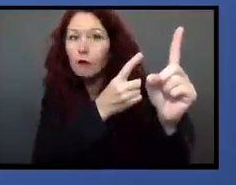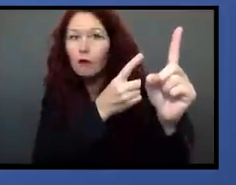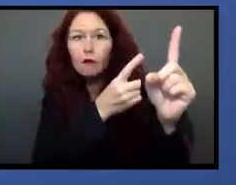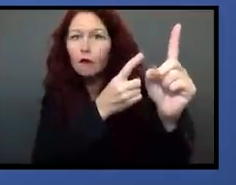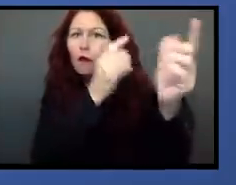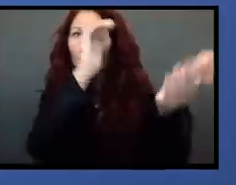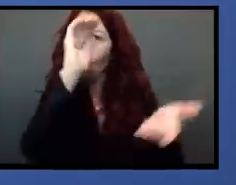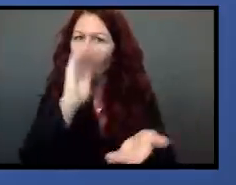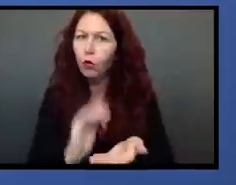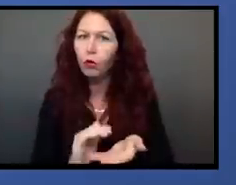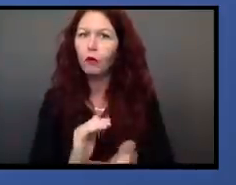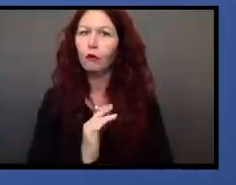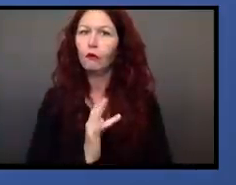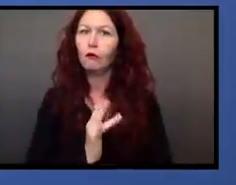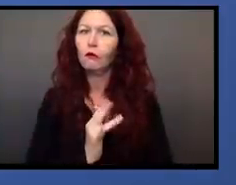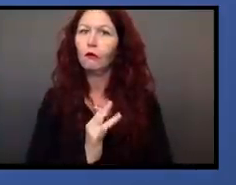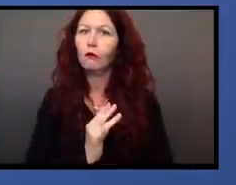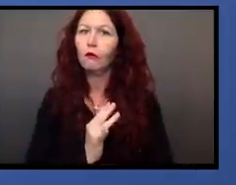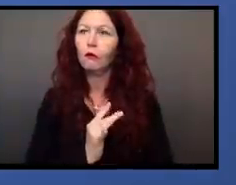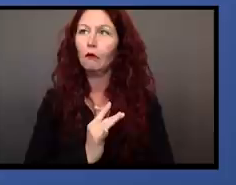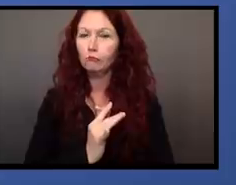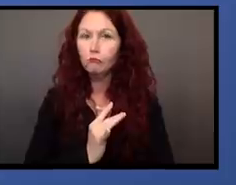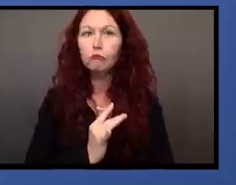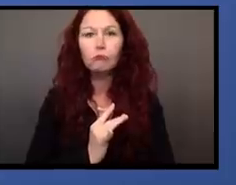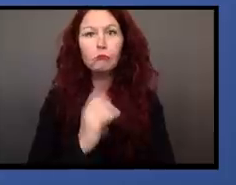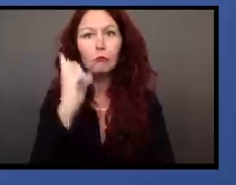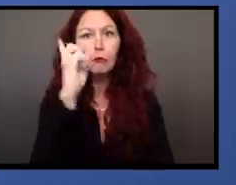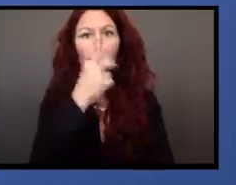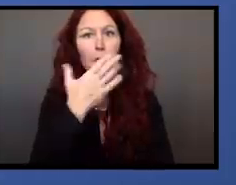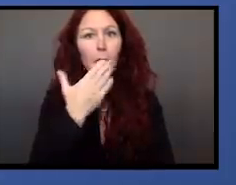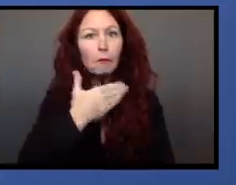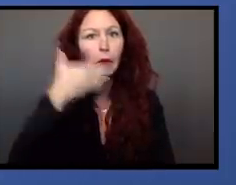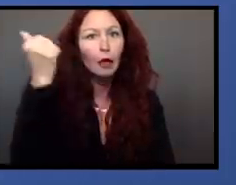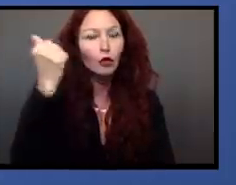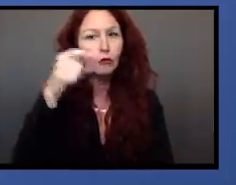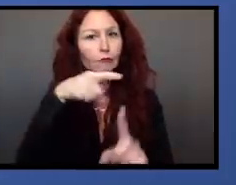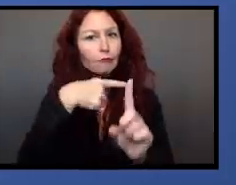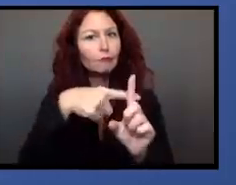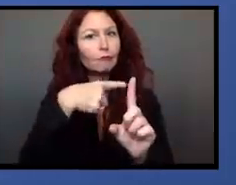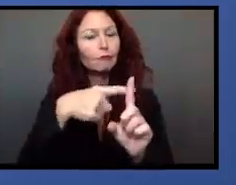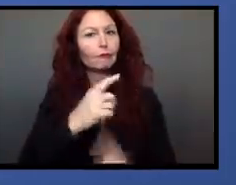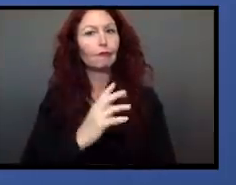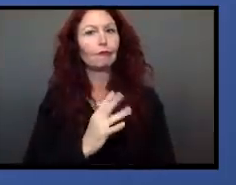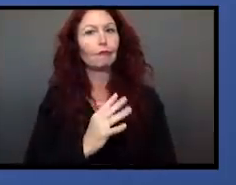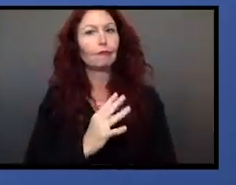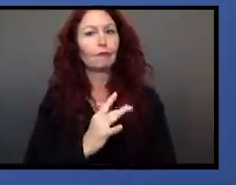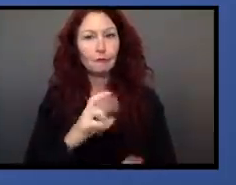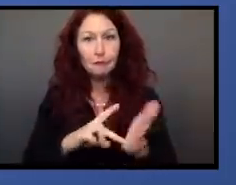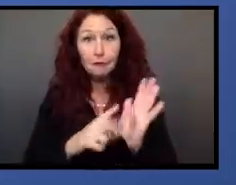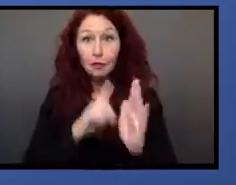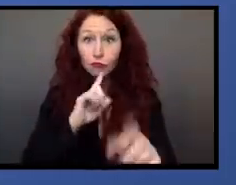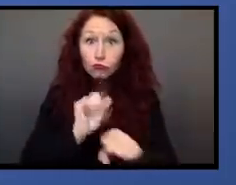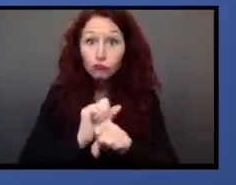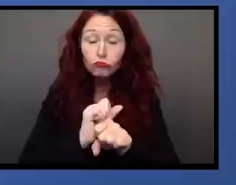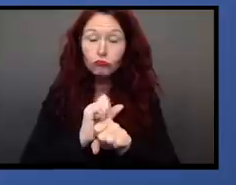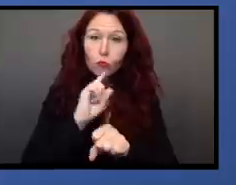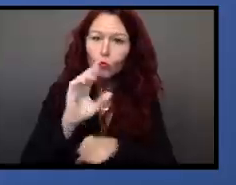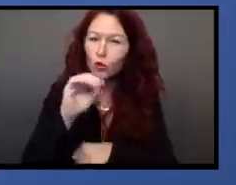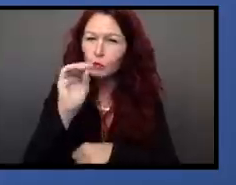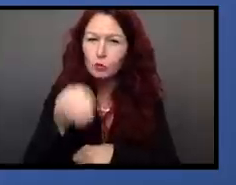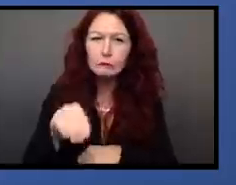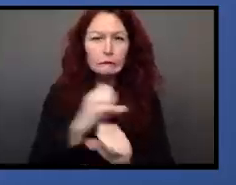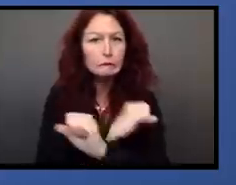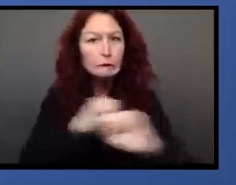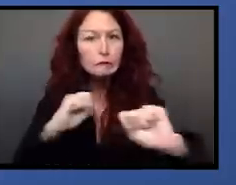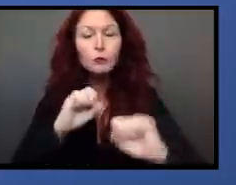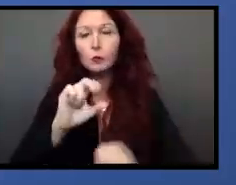ventilators at hospitals remains steady in the daily reports that they are filing with the county. That's good news, but it's not definitive. We